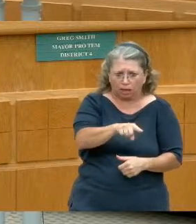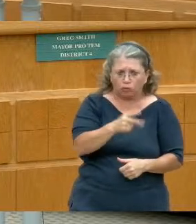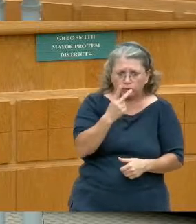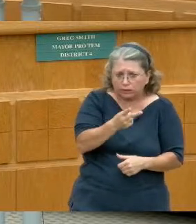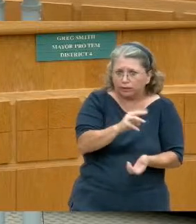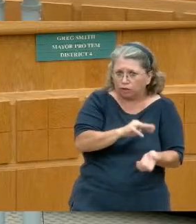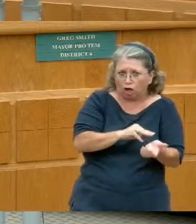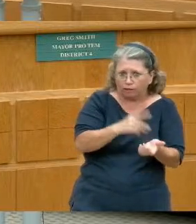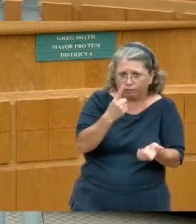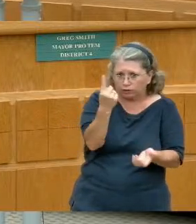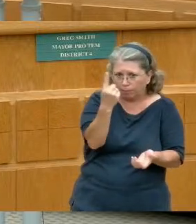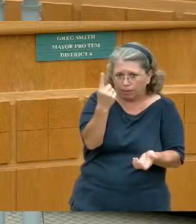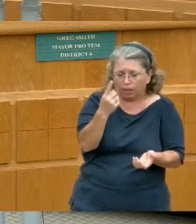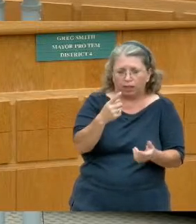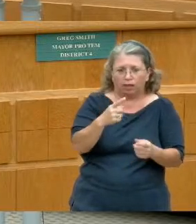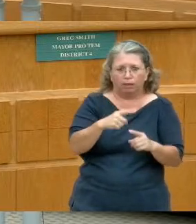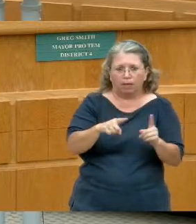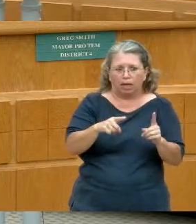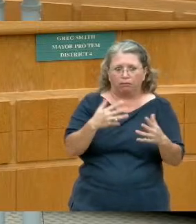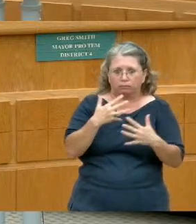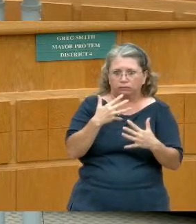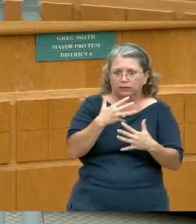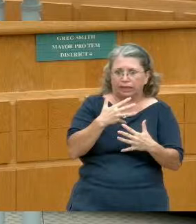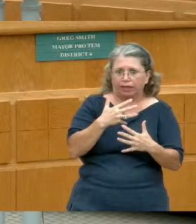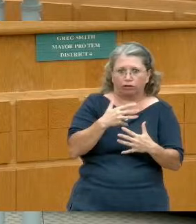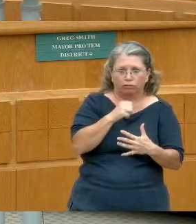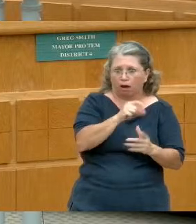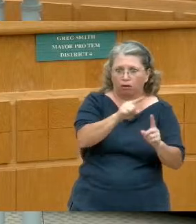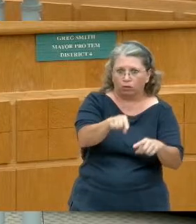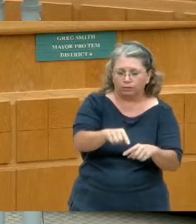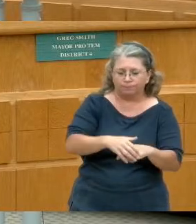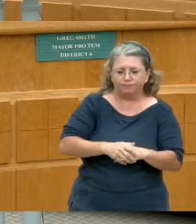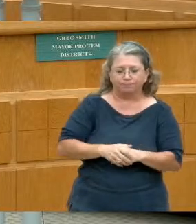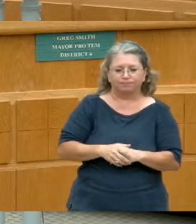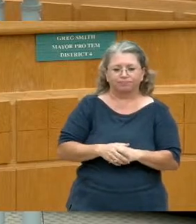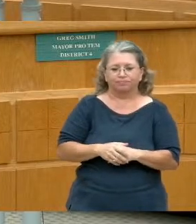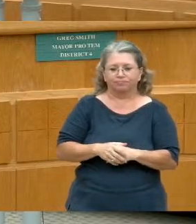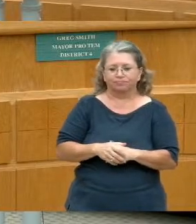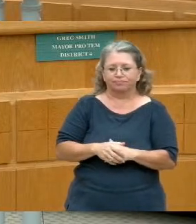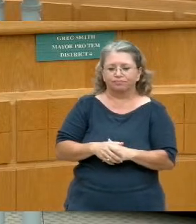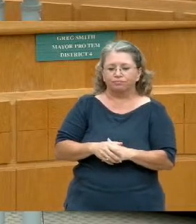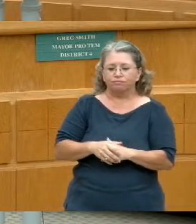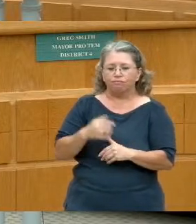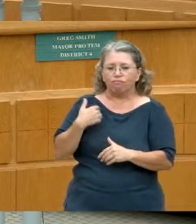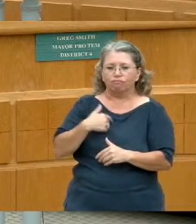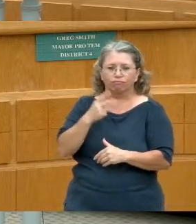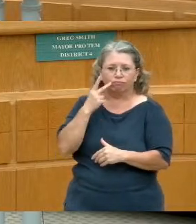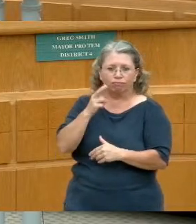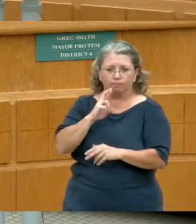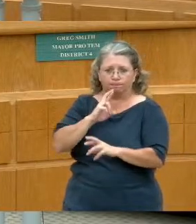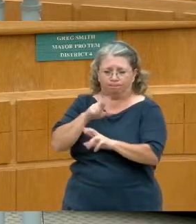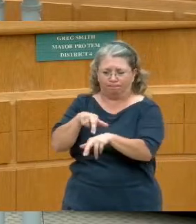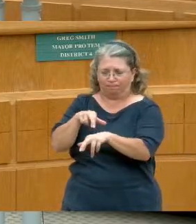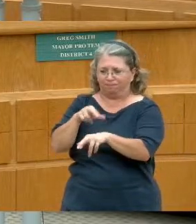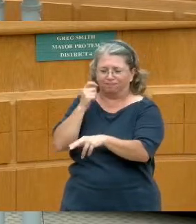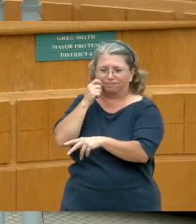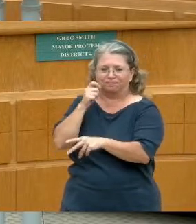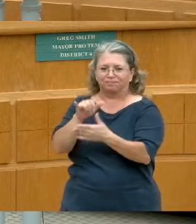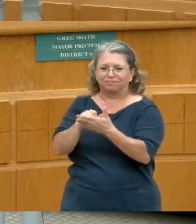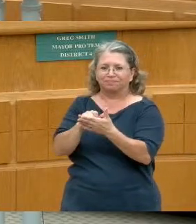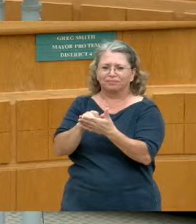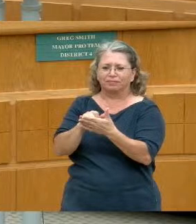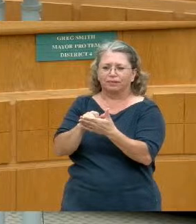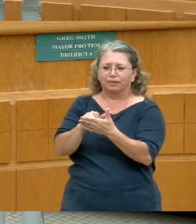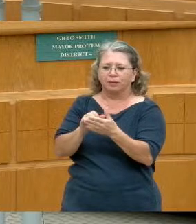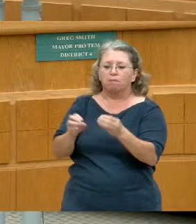number of strokes and heart attacks that are being reported because people aren't going to get the medical attention that they need. So here what we've